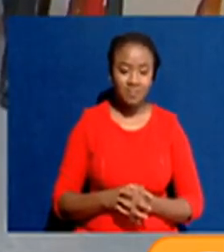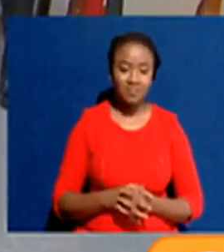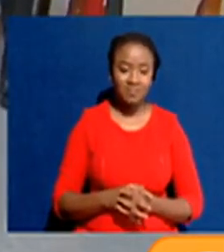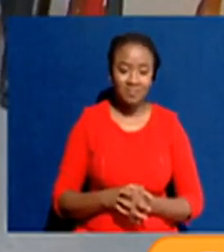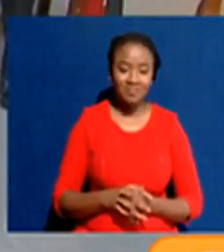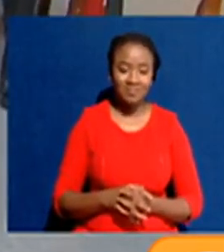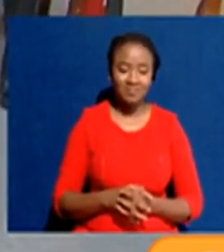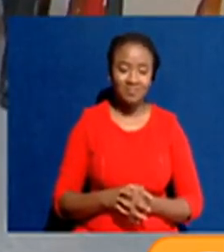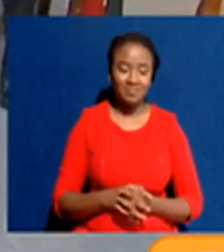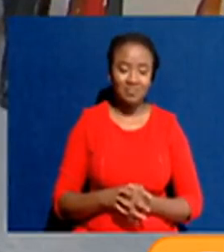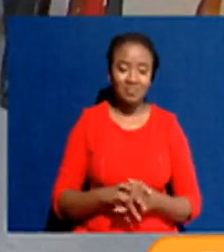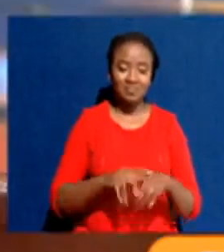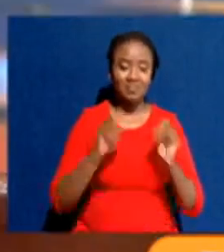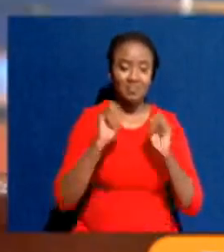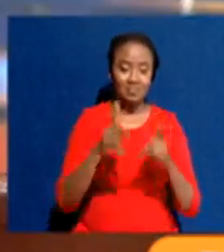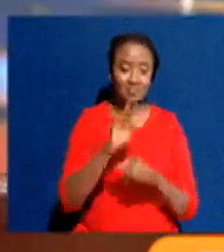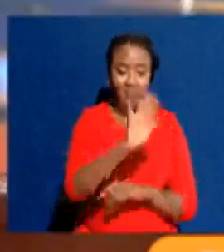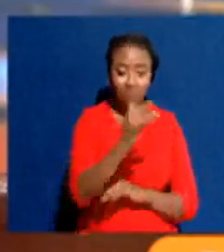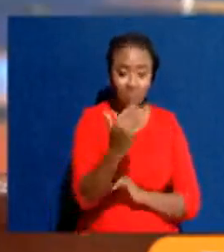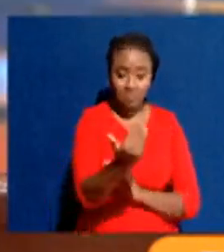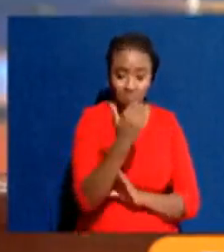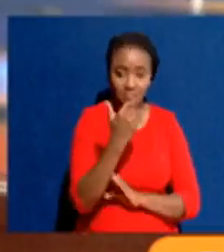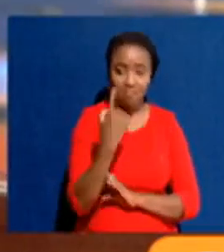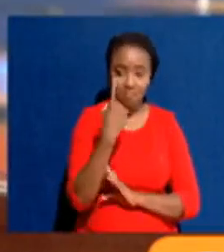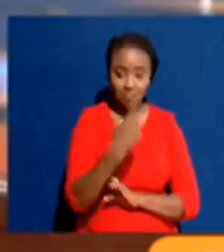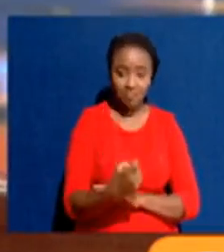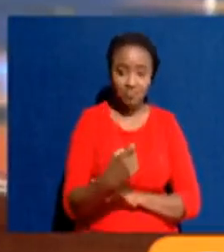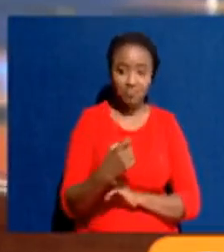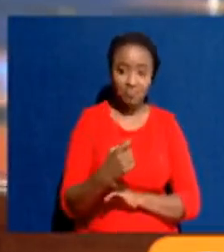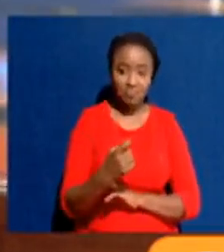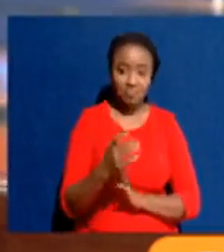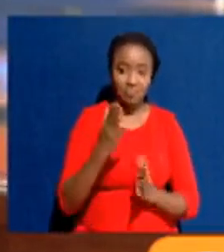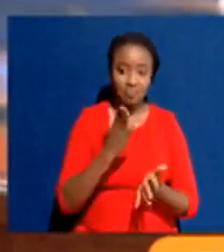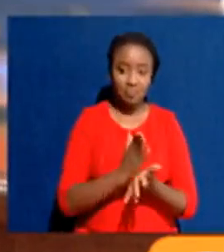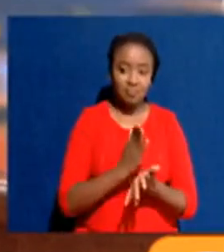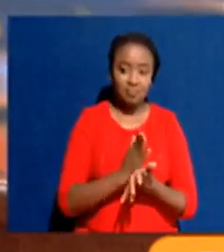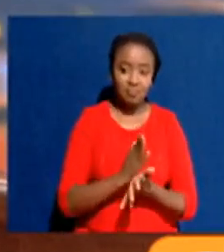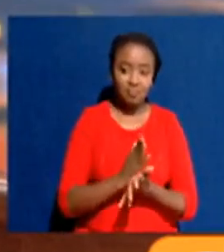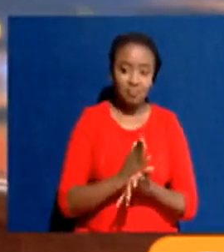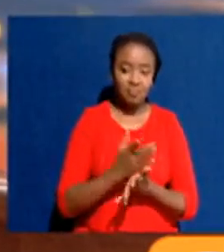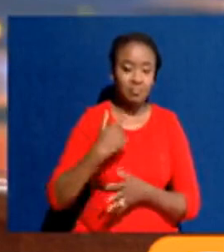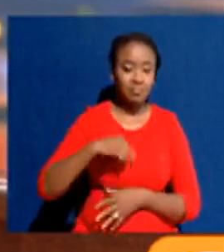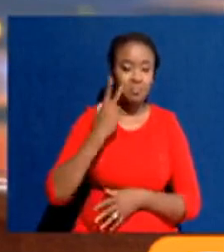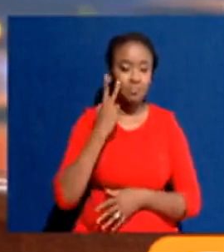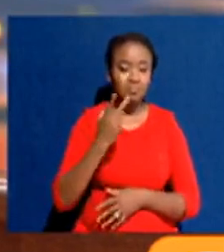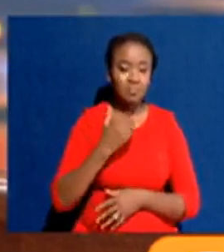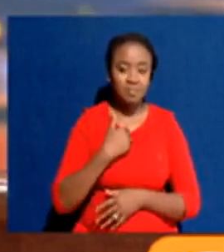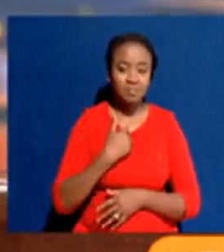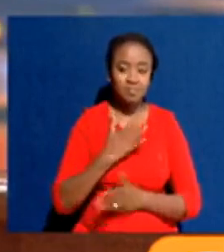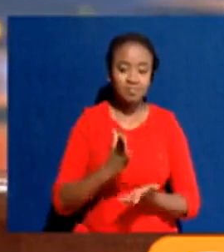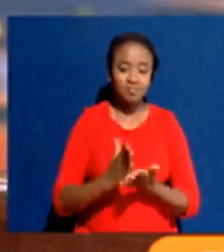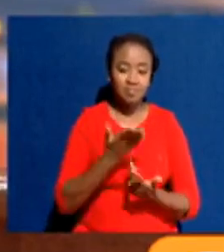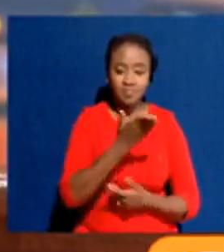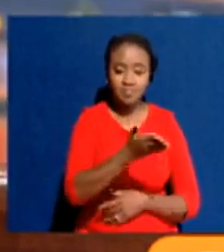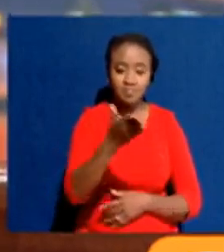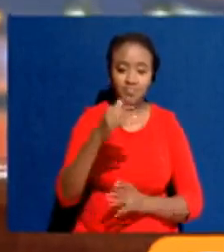there. Your question is pertinent. We looks like we still have some tenets of